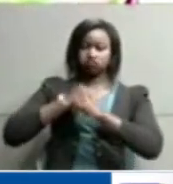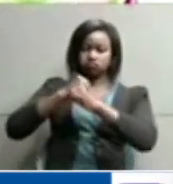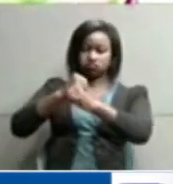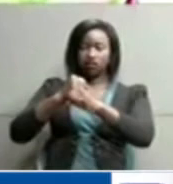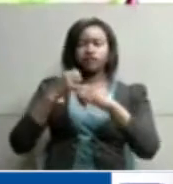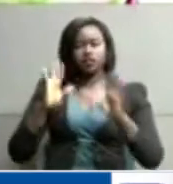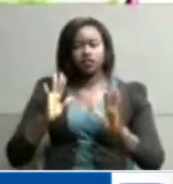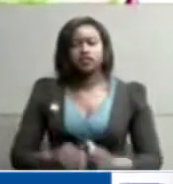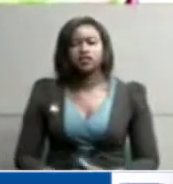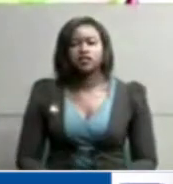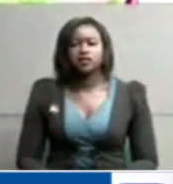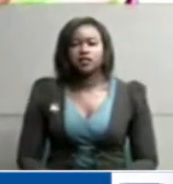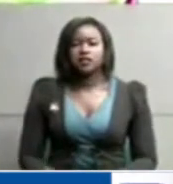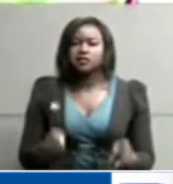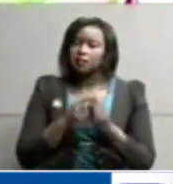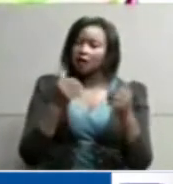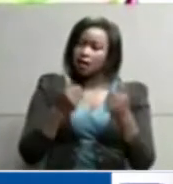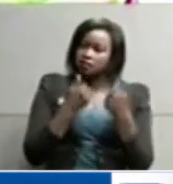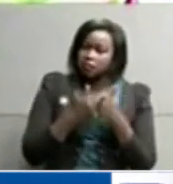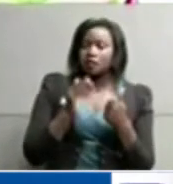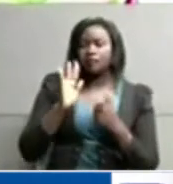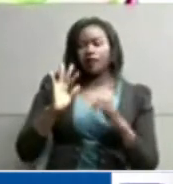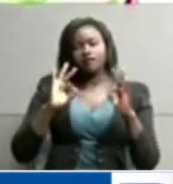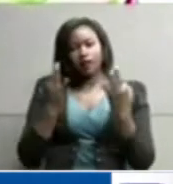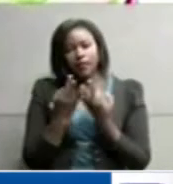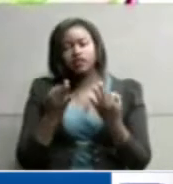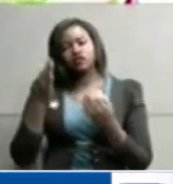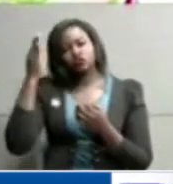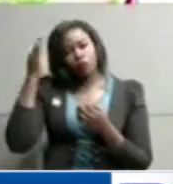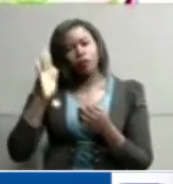They have told me about his family people. They already know them.